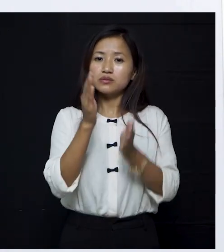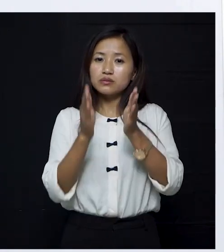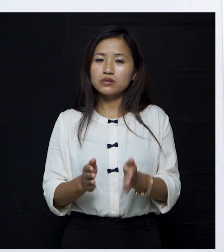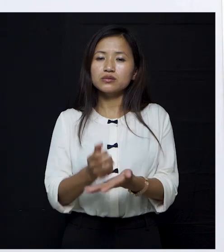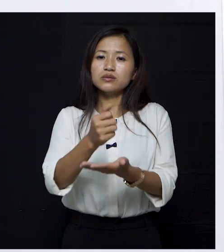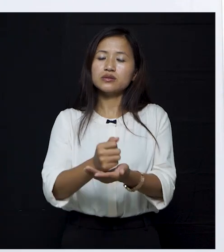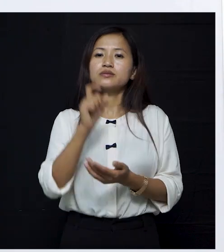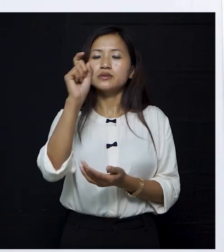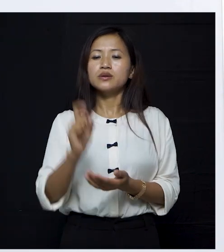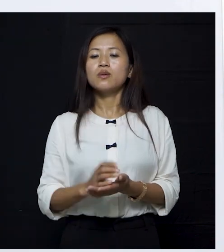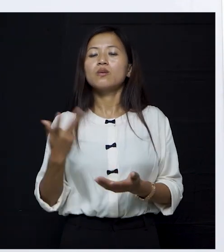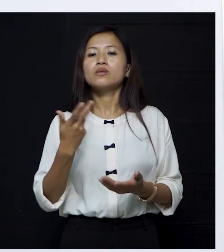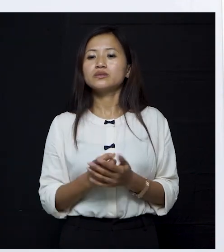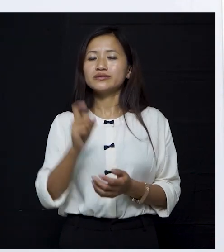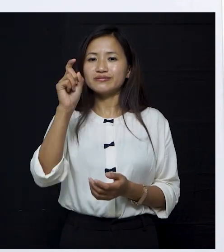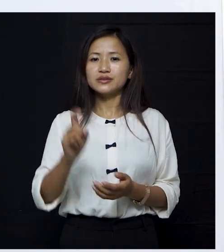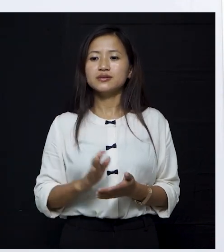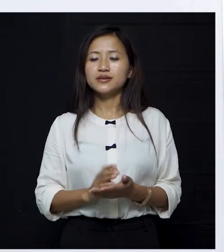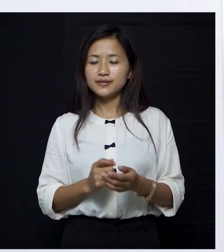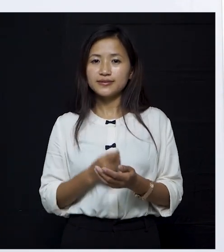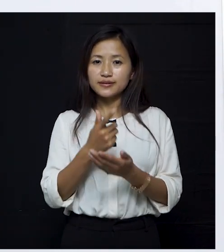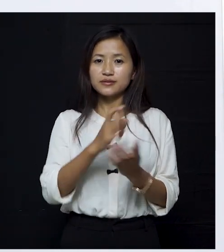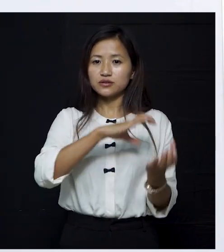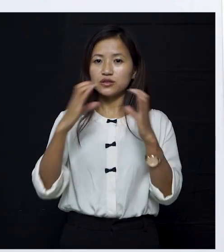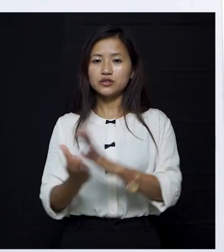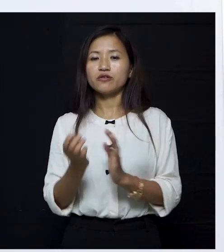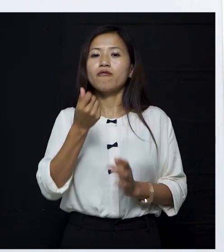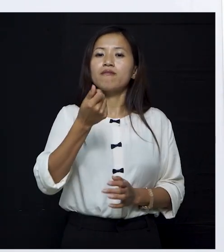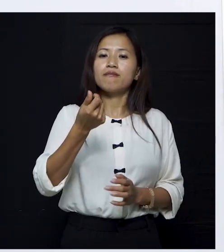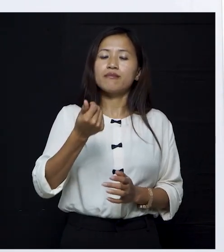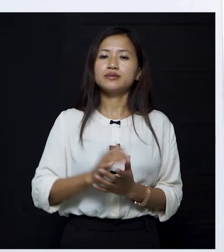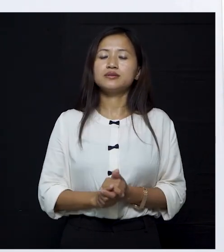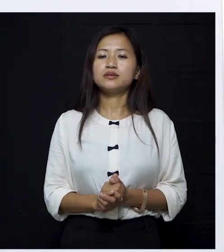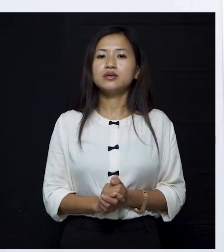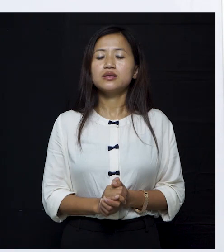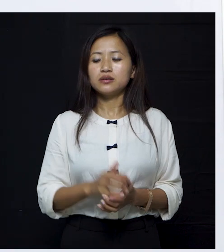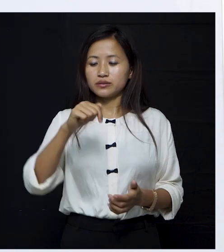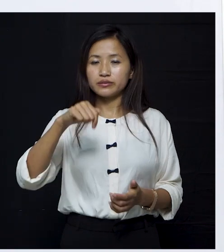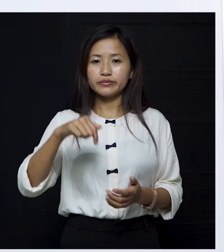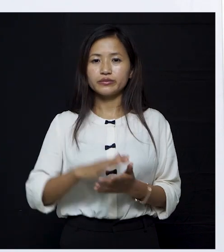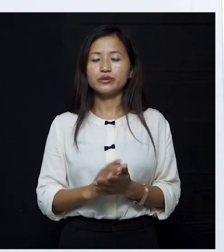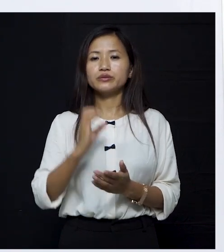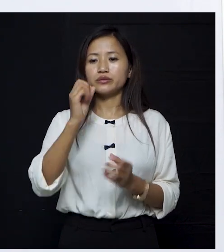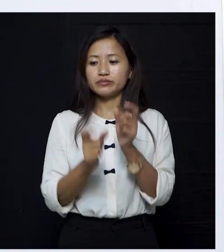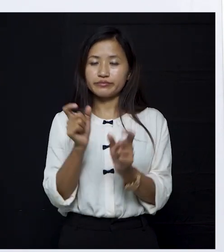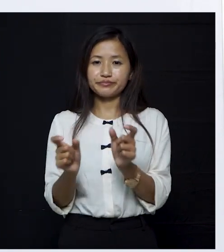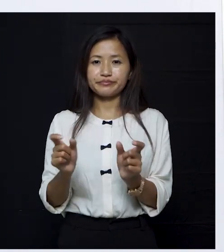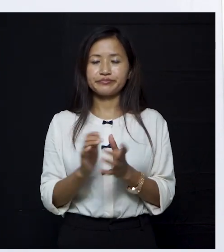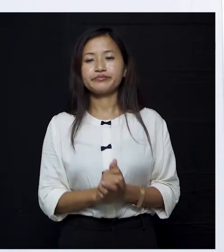needed in exchange of money, okay? So that is called as the modern consumers.